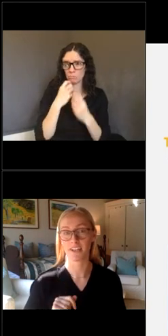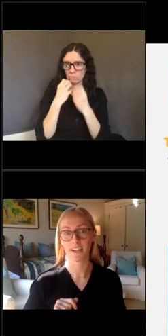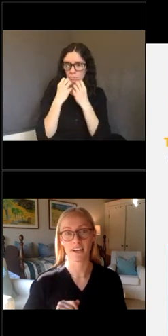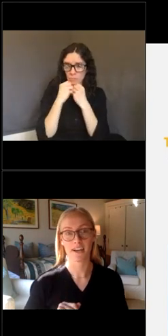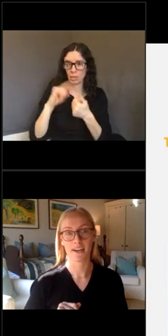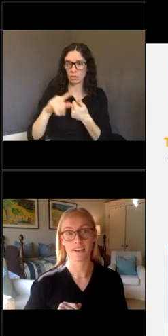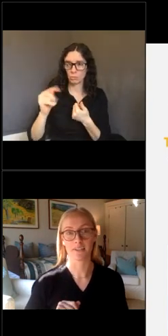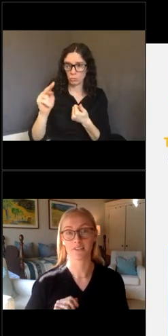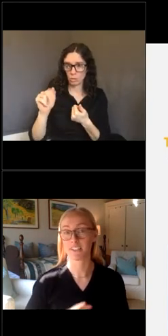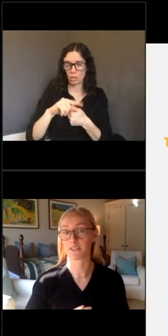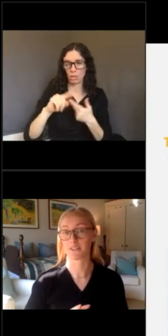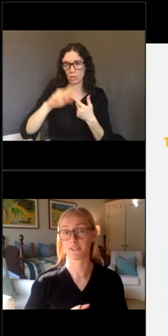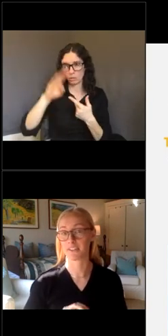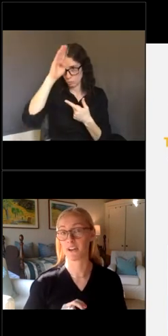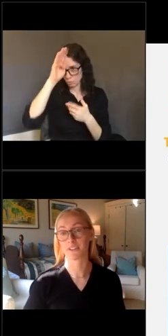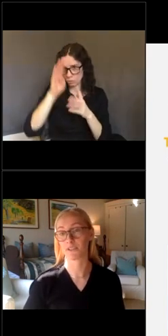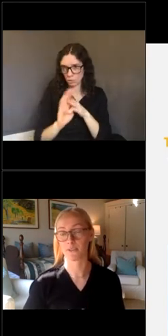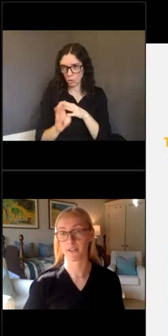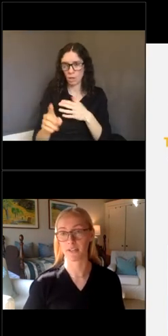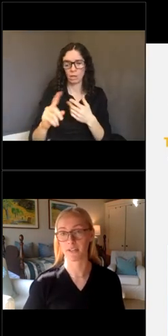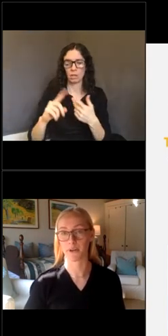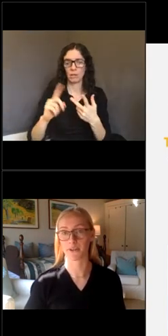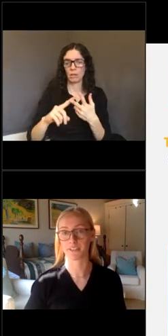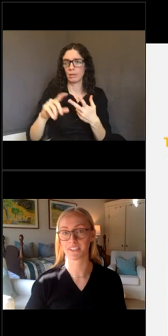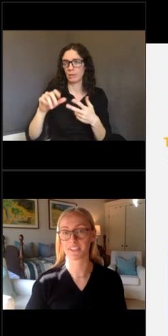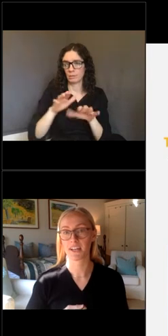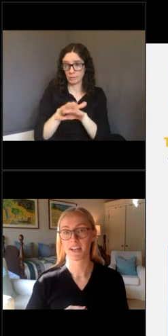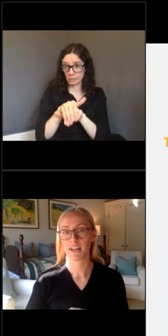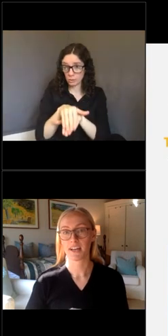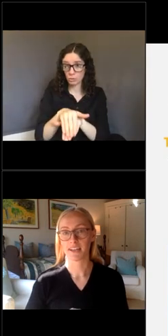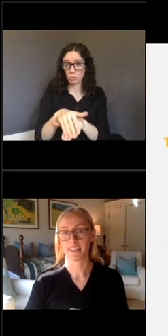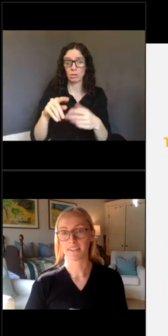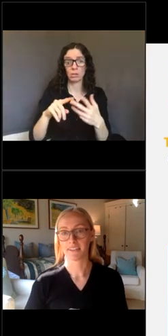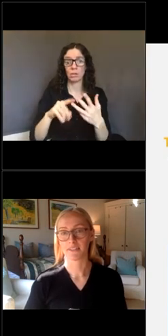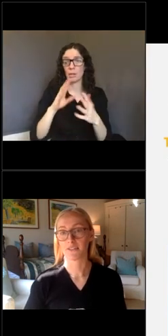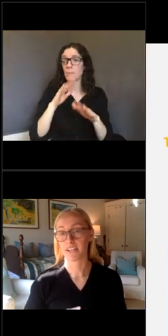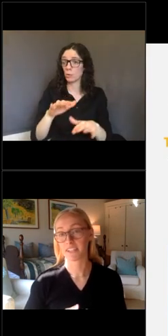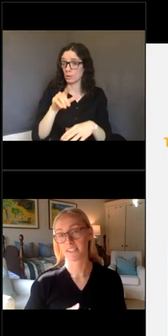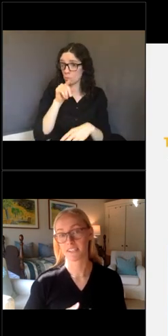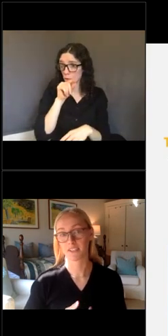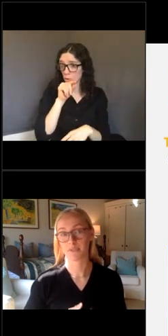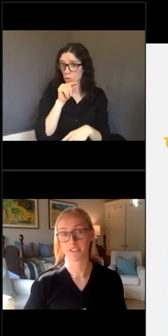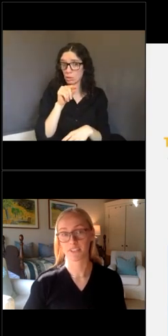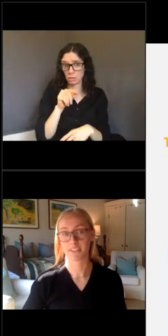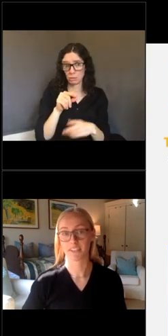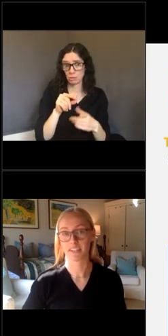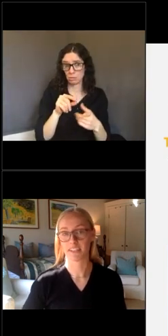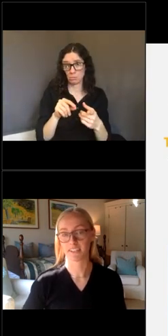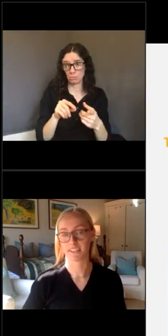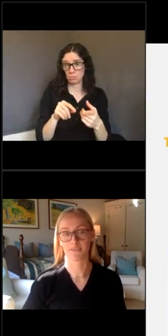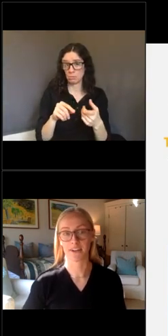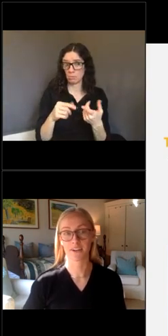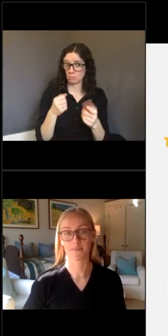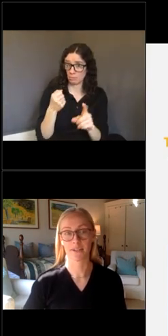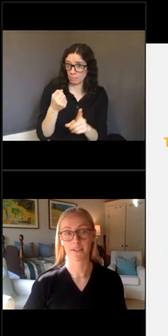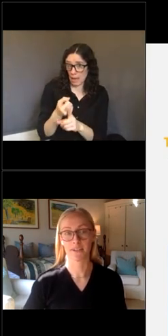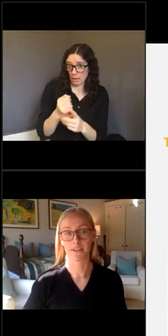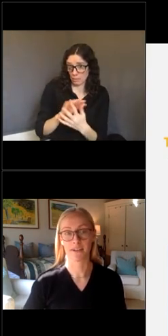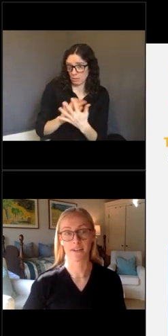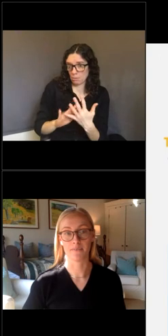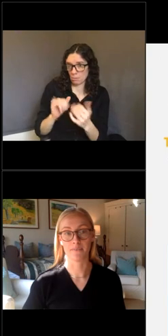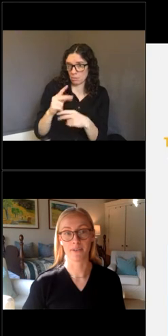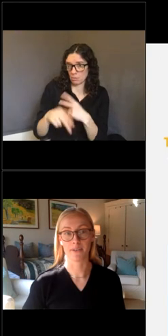and sea turtles, and also marine birds. And the threats to these species and this